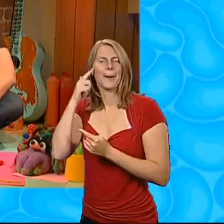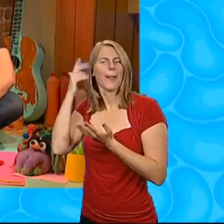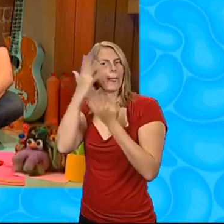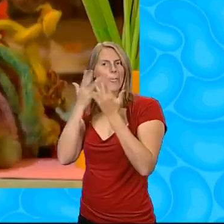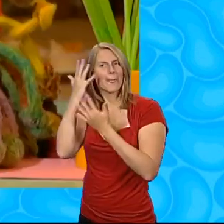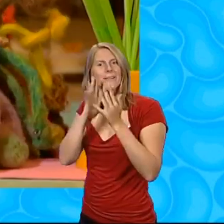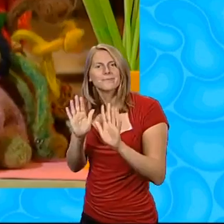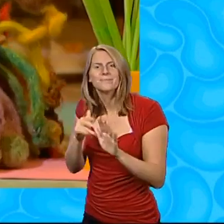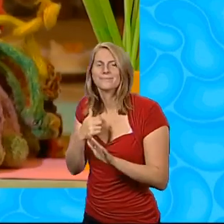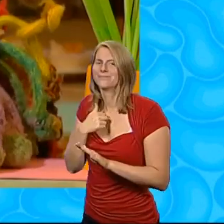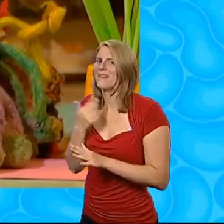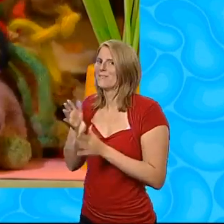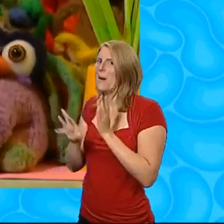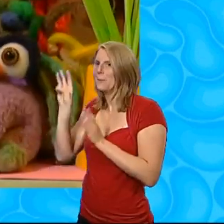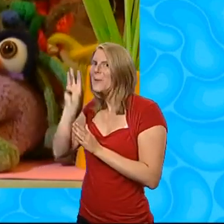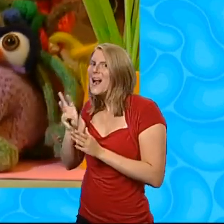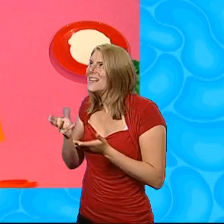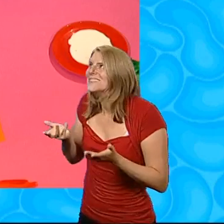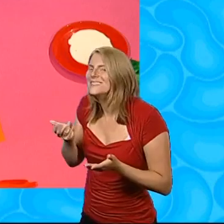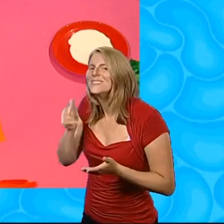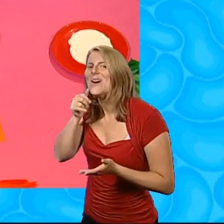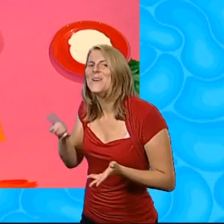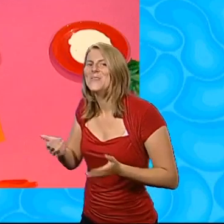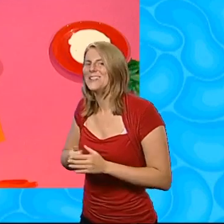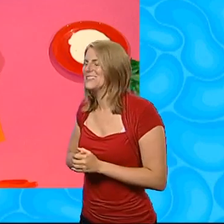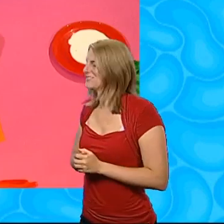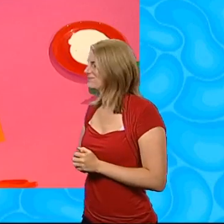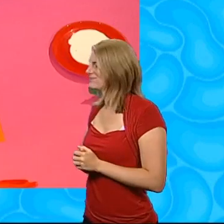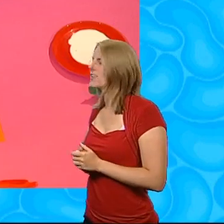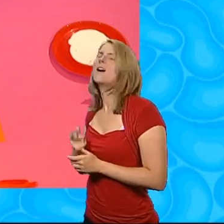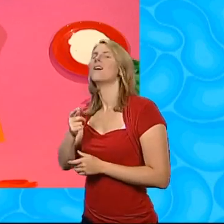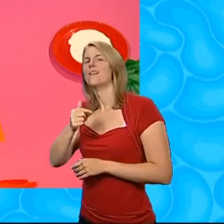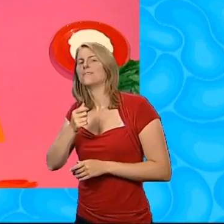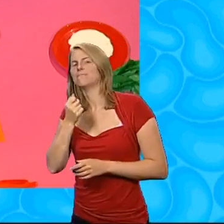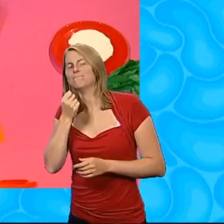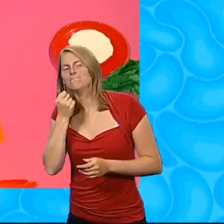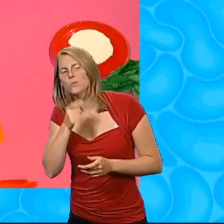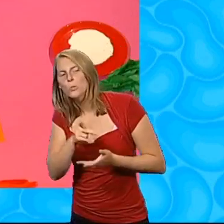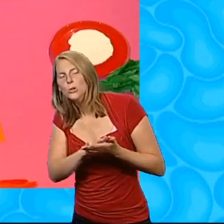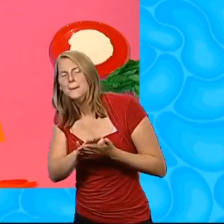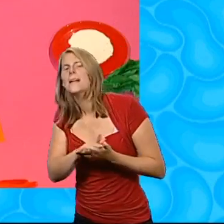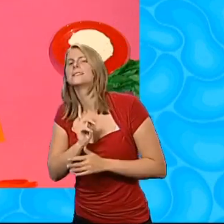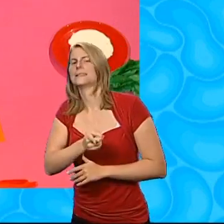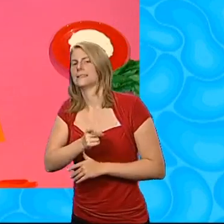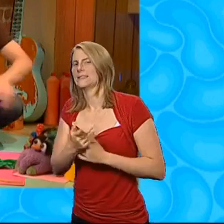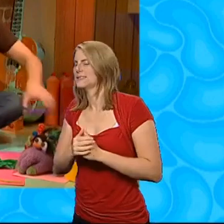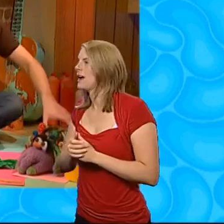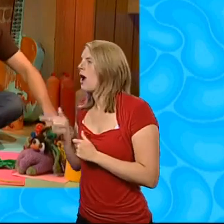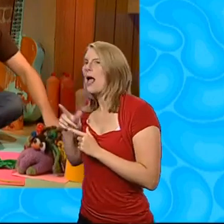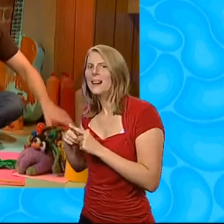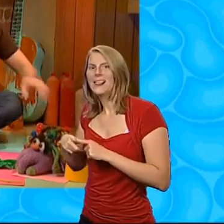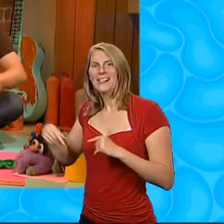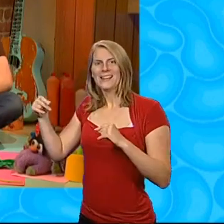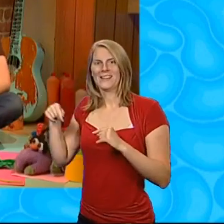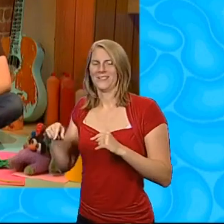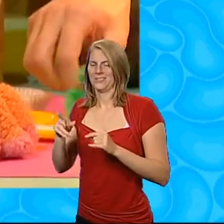you? Yeah. Like I what always I'm get from. them mixed up. I'm from Wales, do you know that? Ah. Oh, that's what you meant. Yes. Finish the